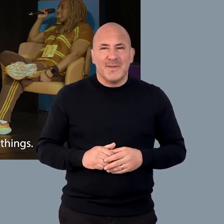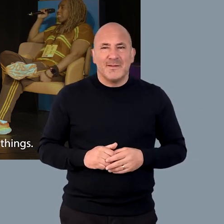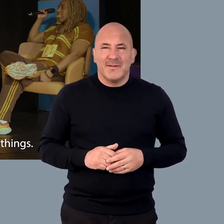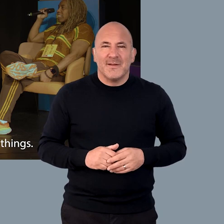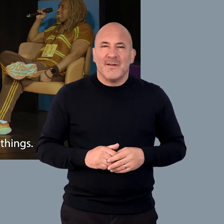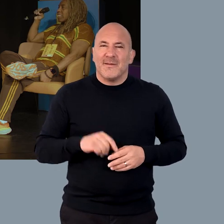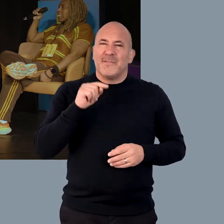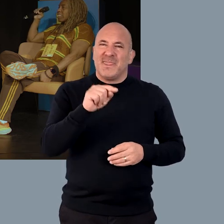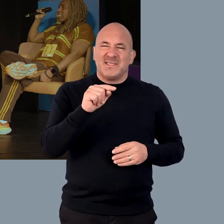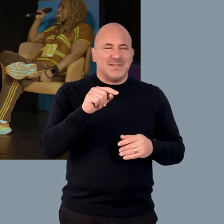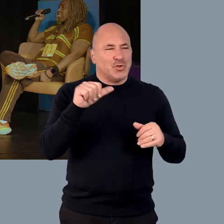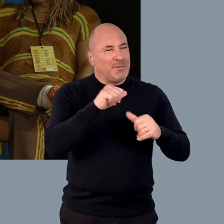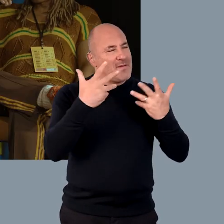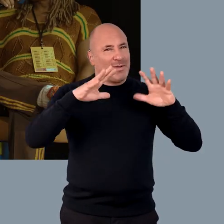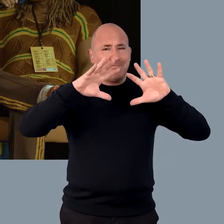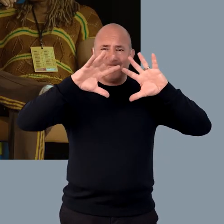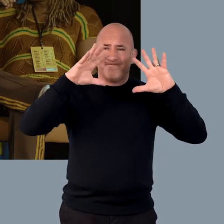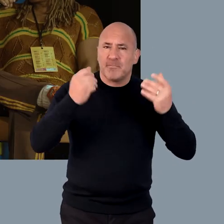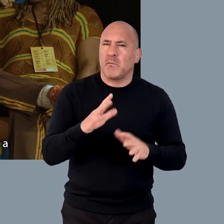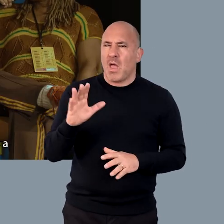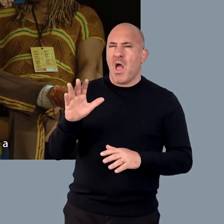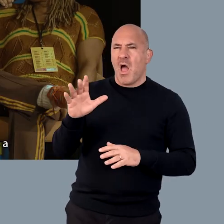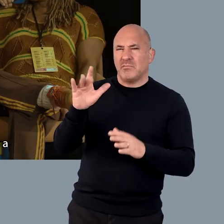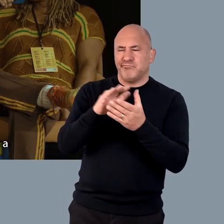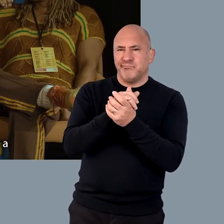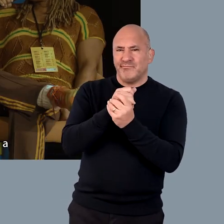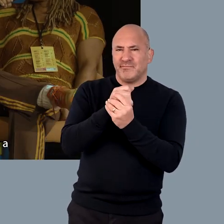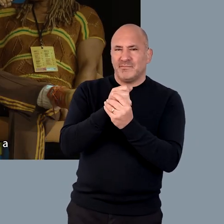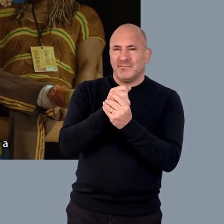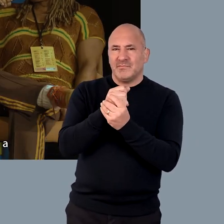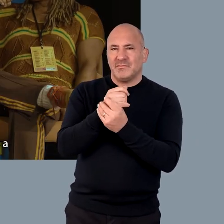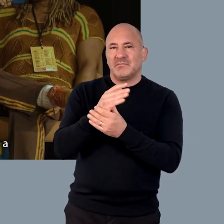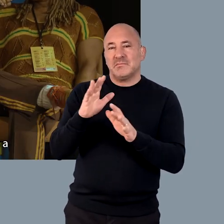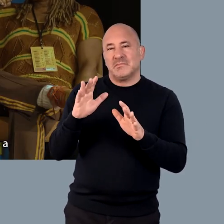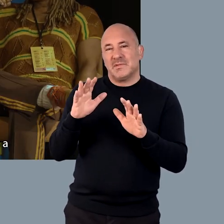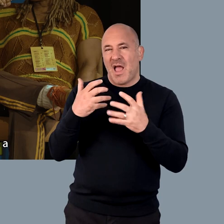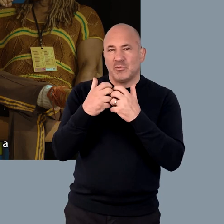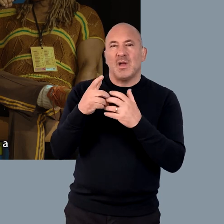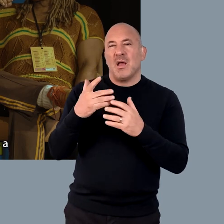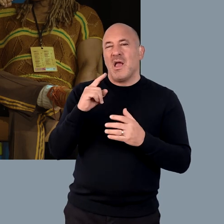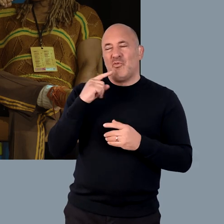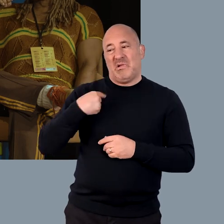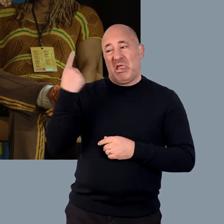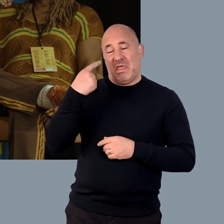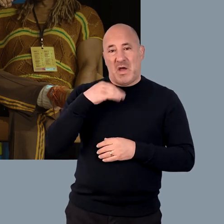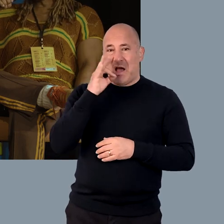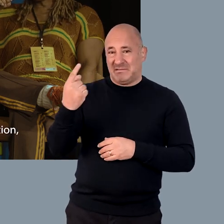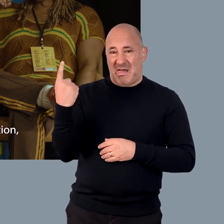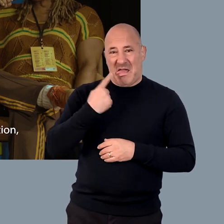be judged for these things. And I think that's a very universal How do you though? How do you this is a